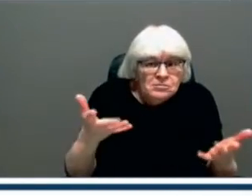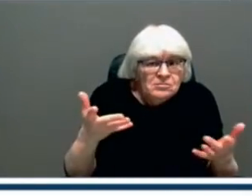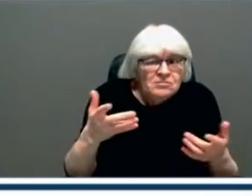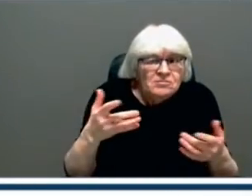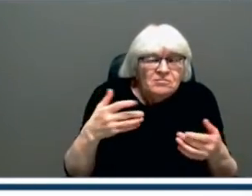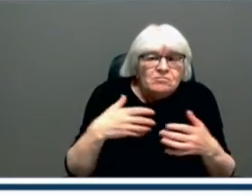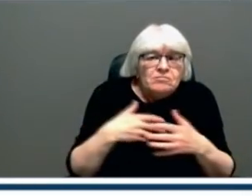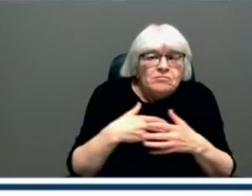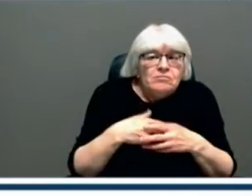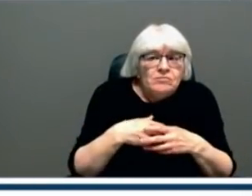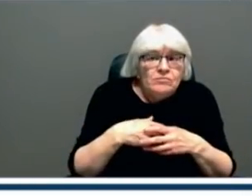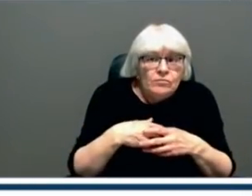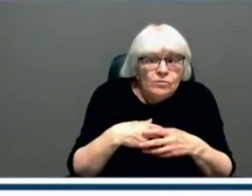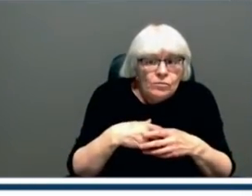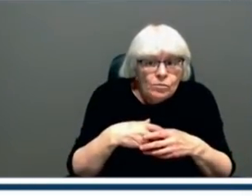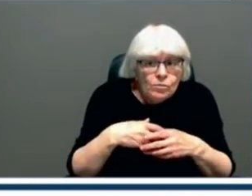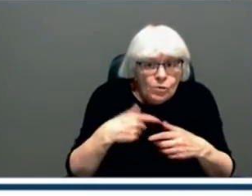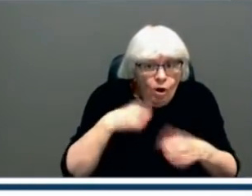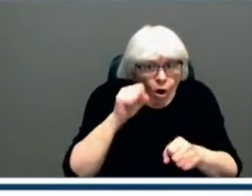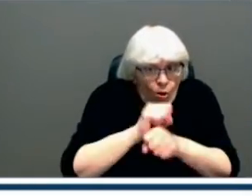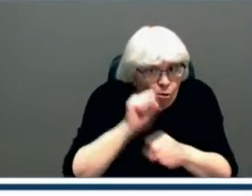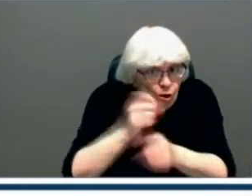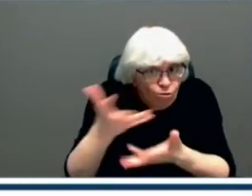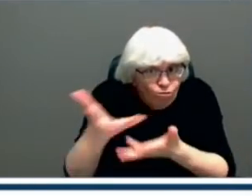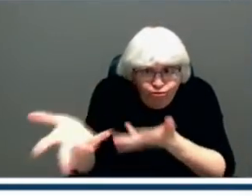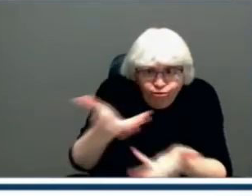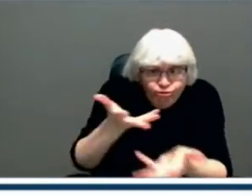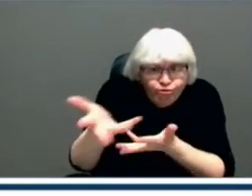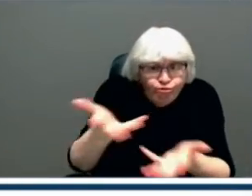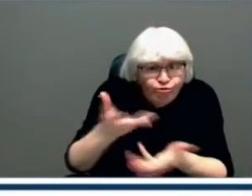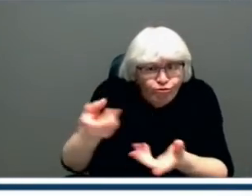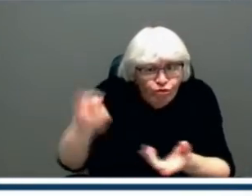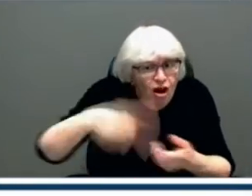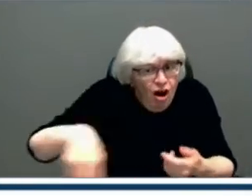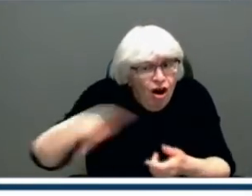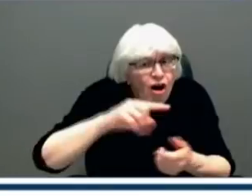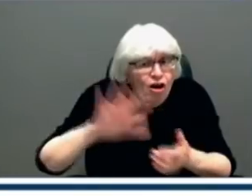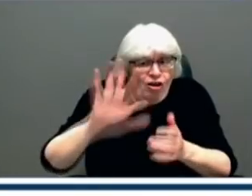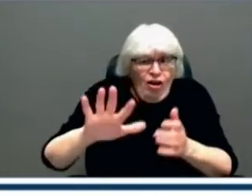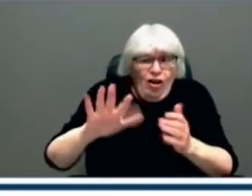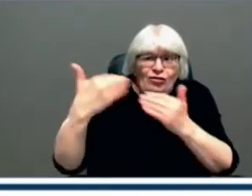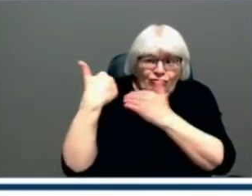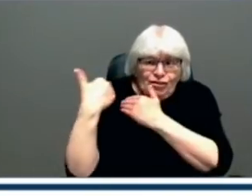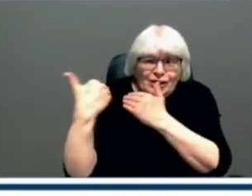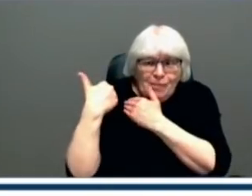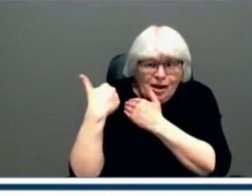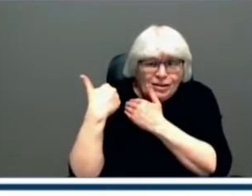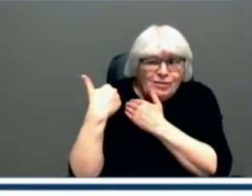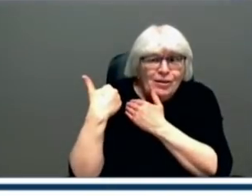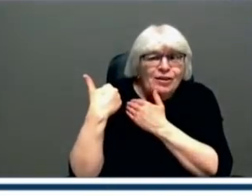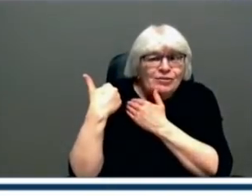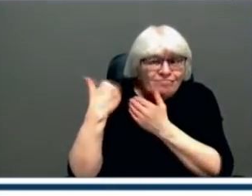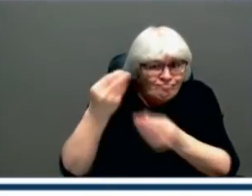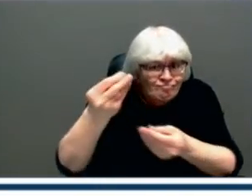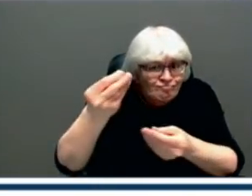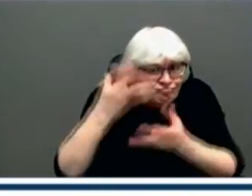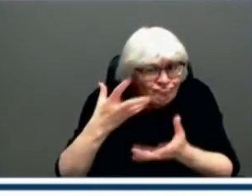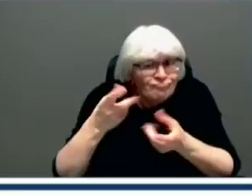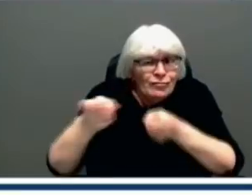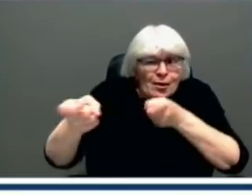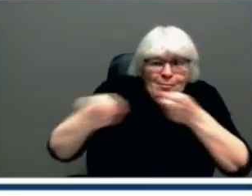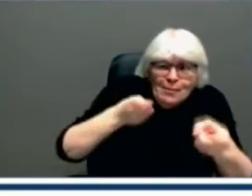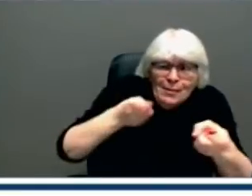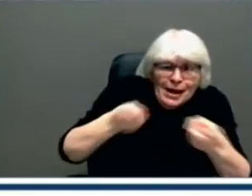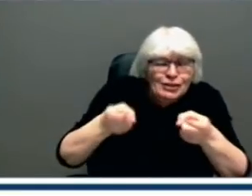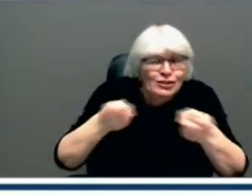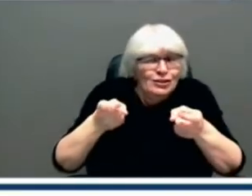said, we work closer to them, but ultimately that's their responsibility about to manage their system and put up their